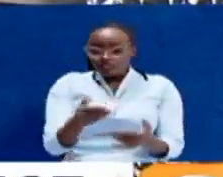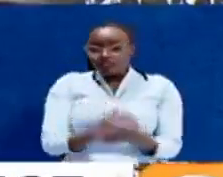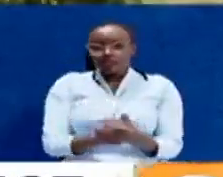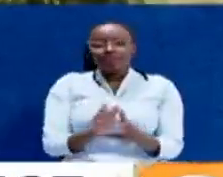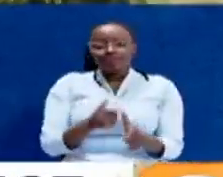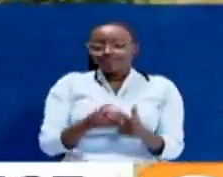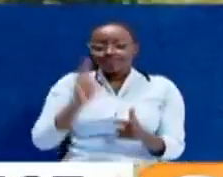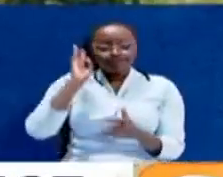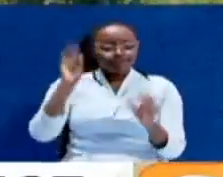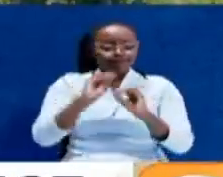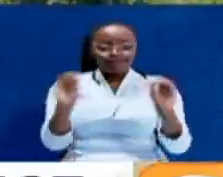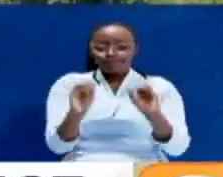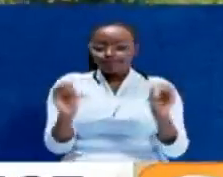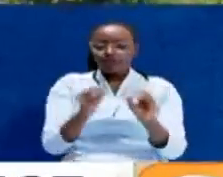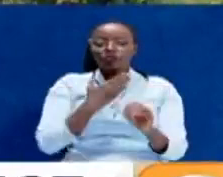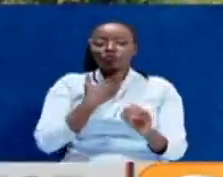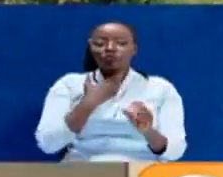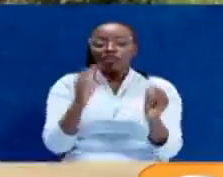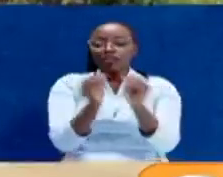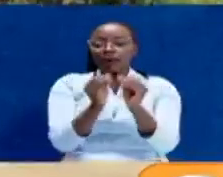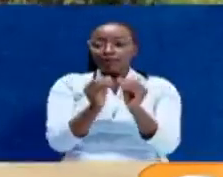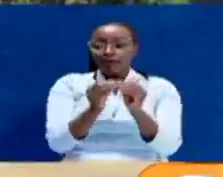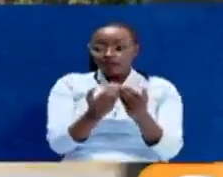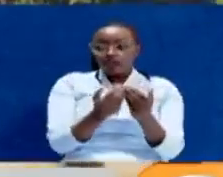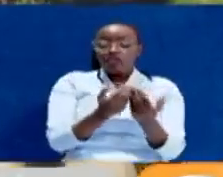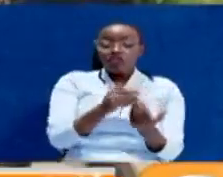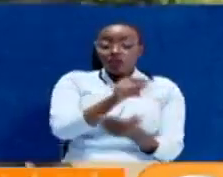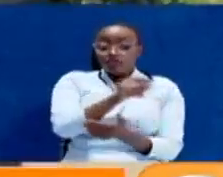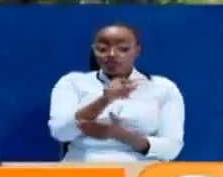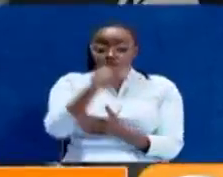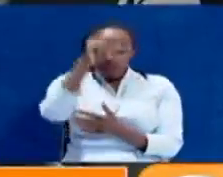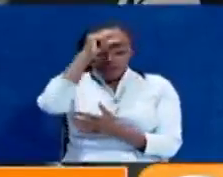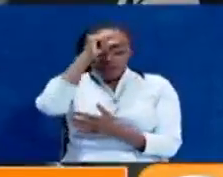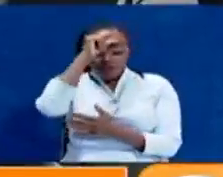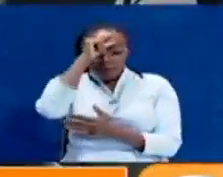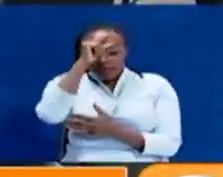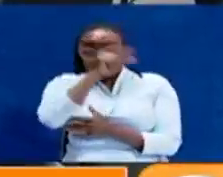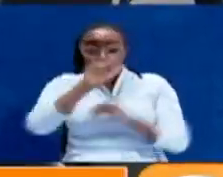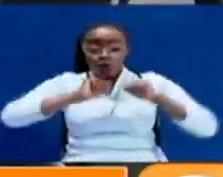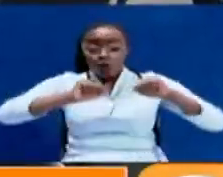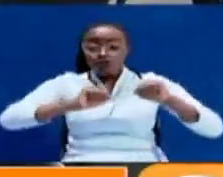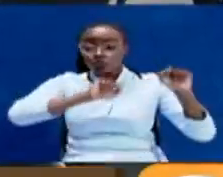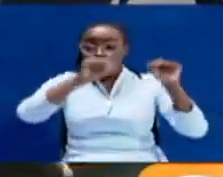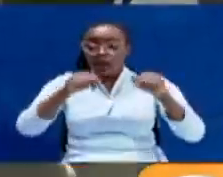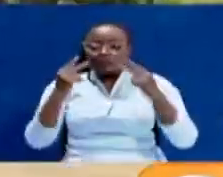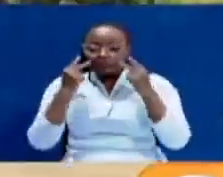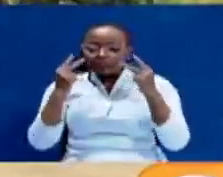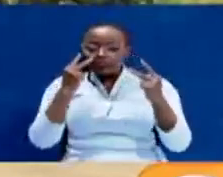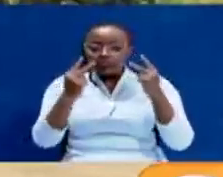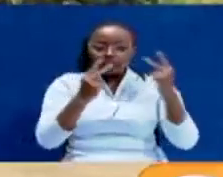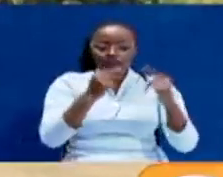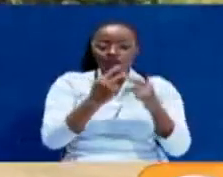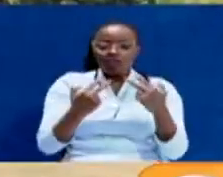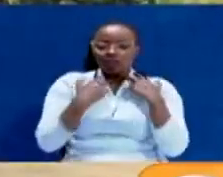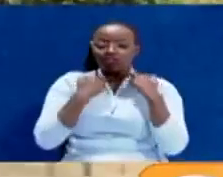they will not. We just want a meeting of now the executive on the ground with the people so that they can actually have a close look of those